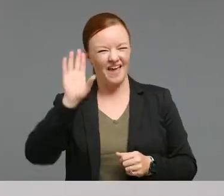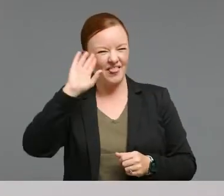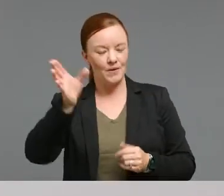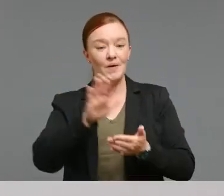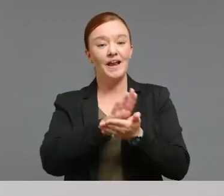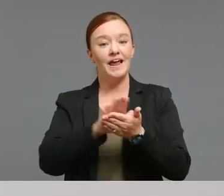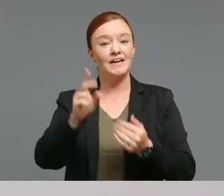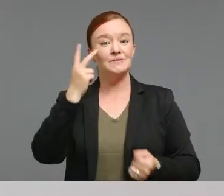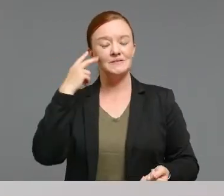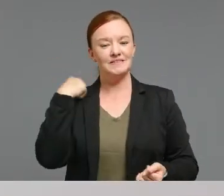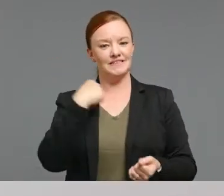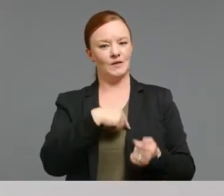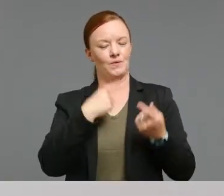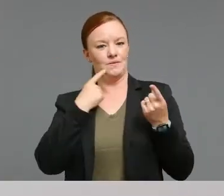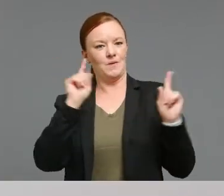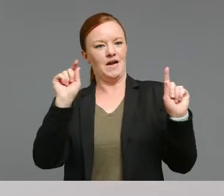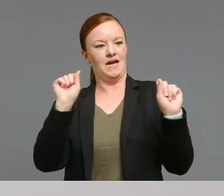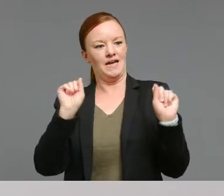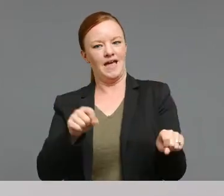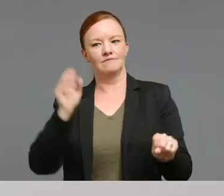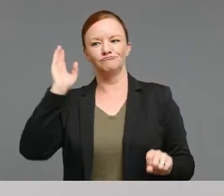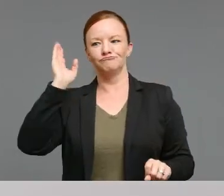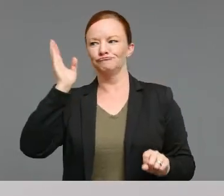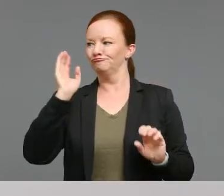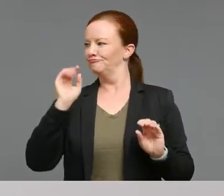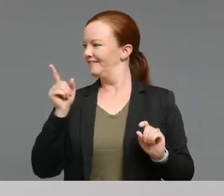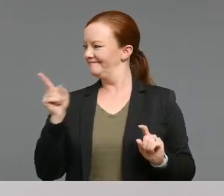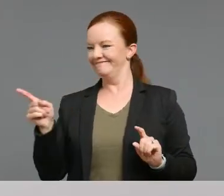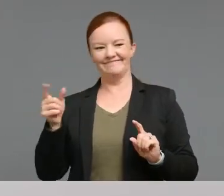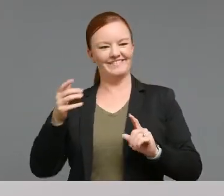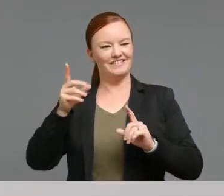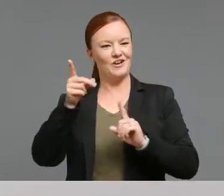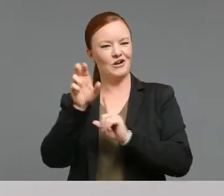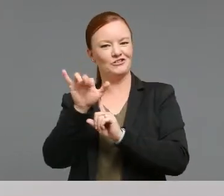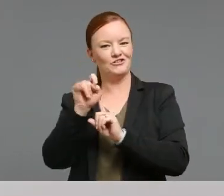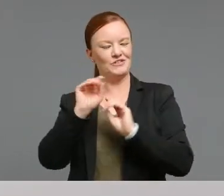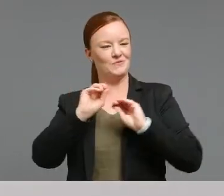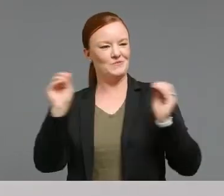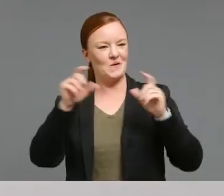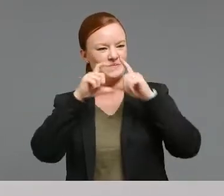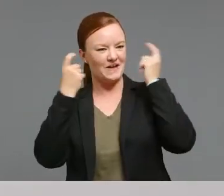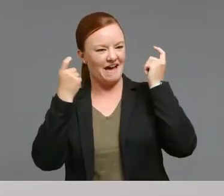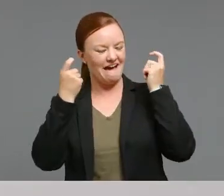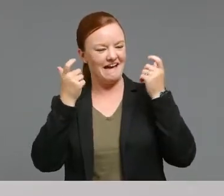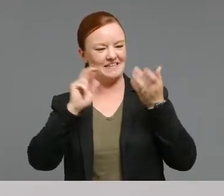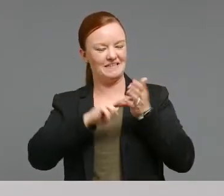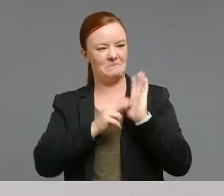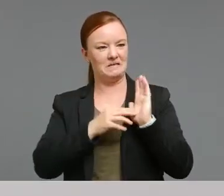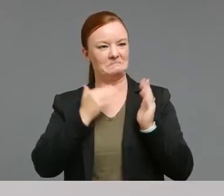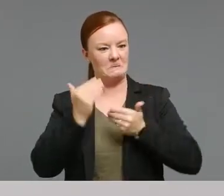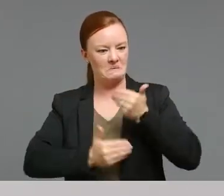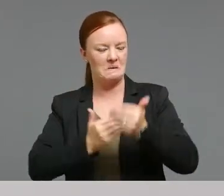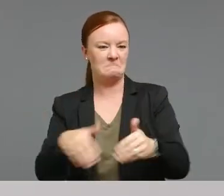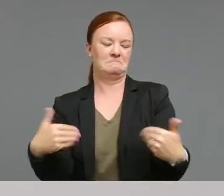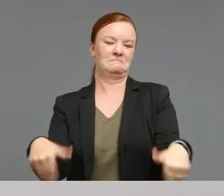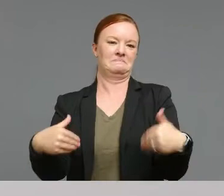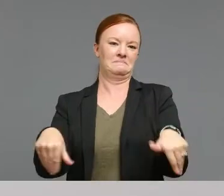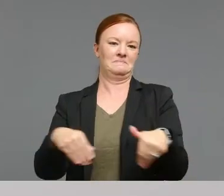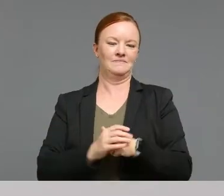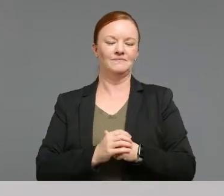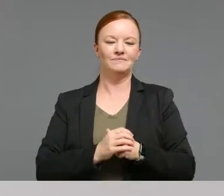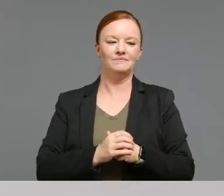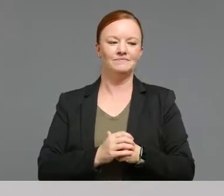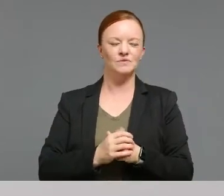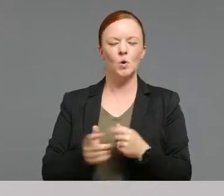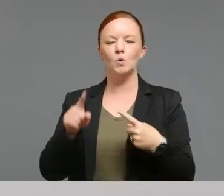nice to see we can finally do these without wearing a mask. I know. So we've made a lot of progress. Question for you. I have